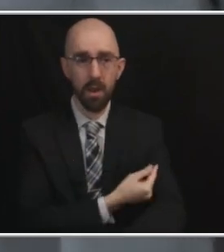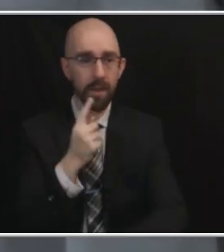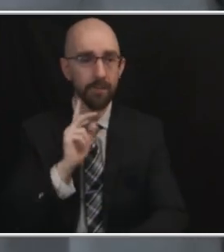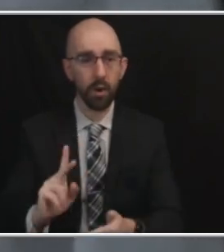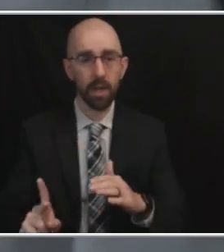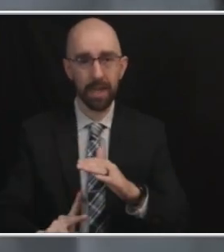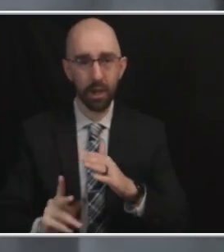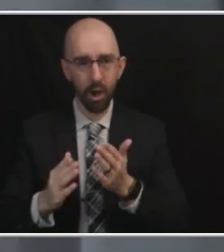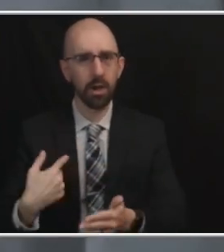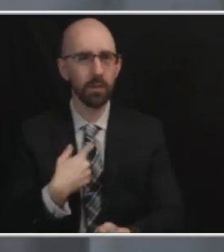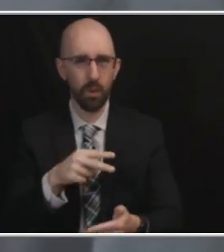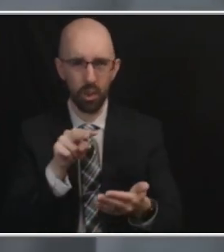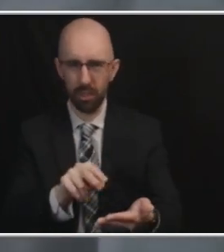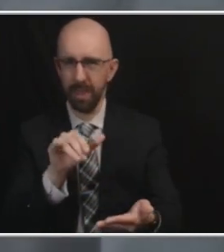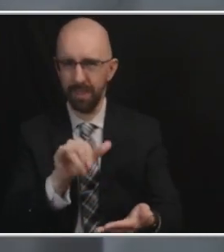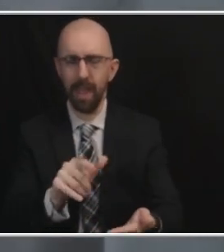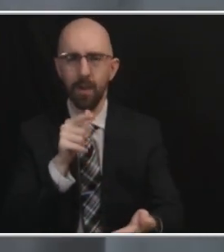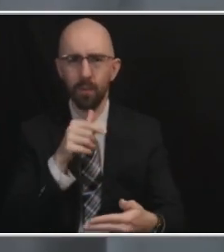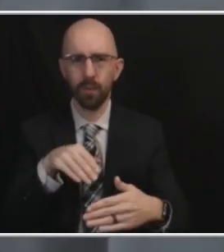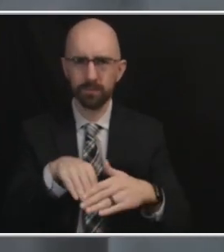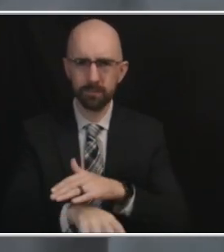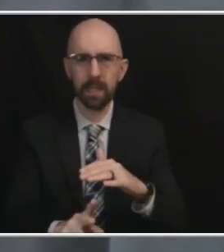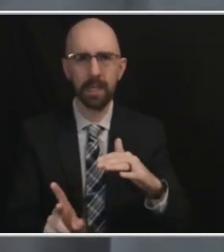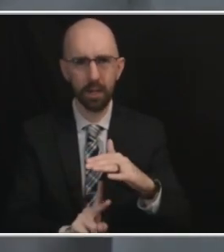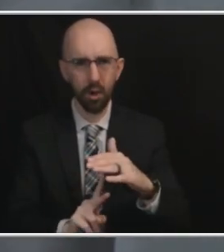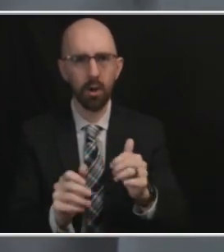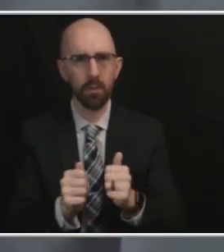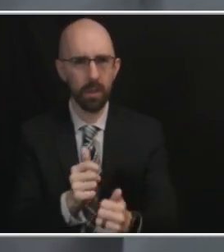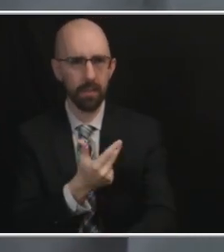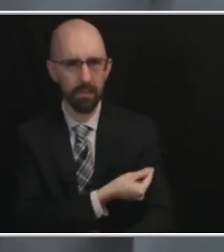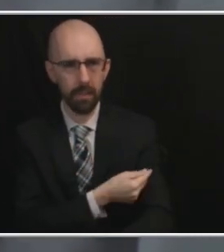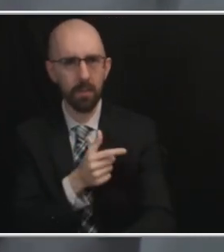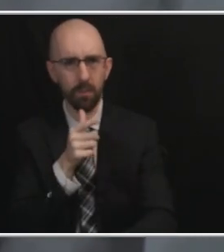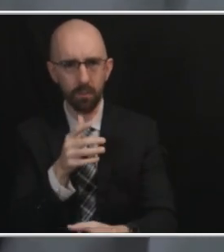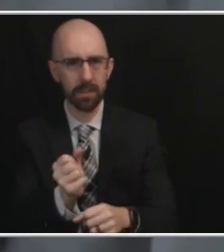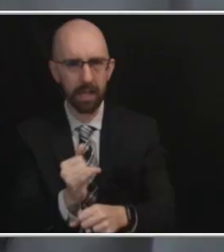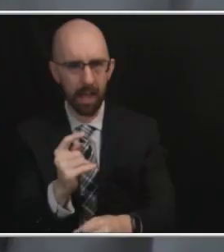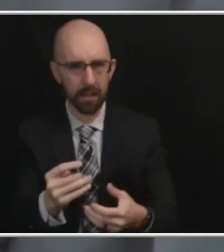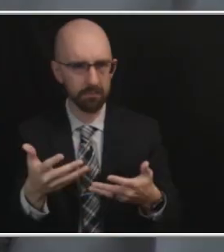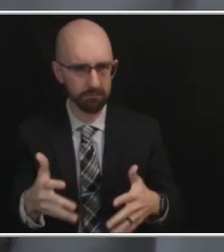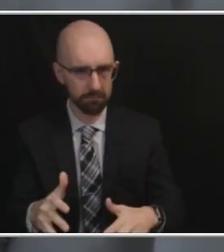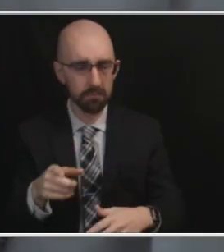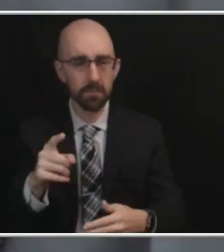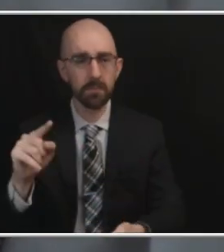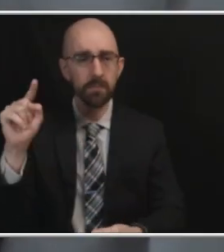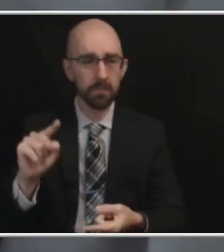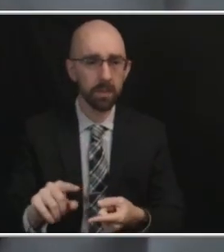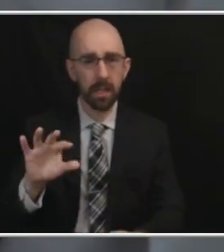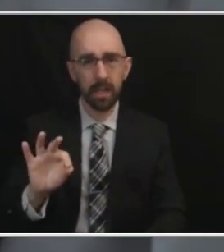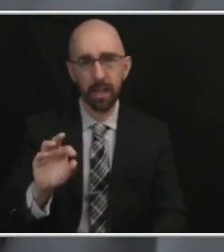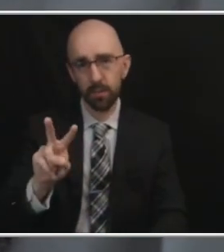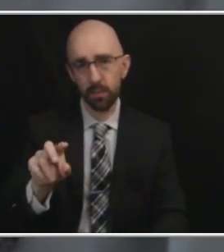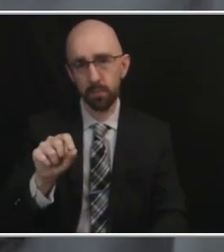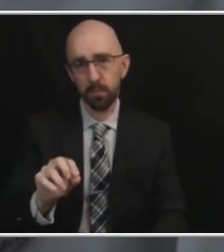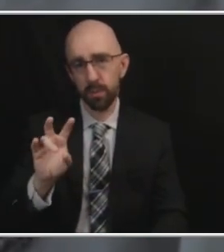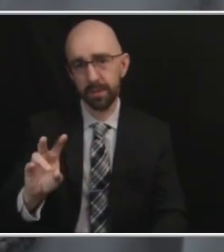look at, is who is entering into kindergarten and who has gotten the vaccine, dropped to 92.7% for